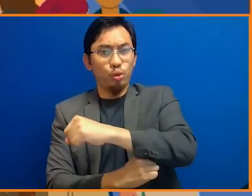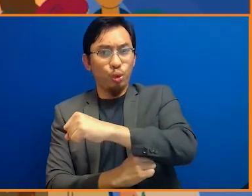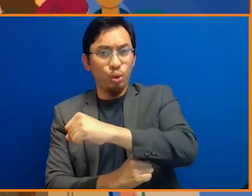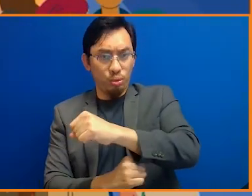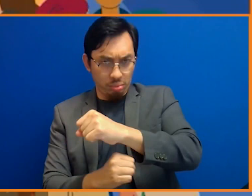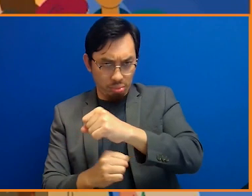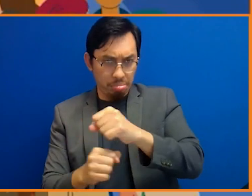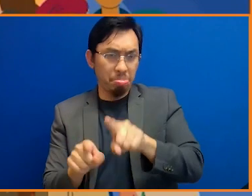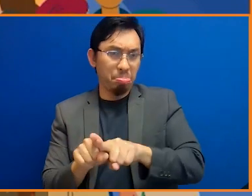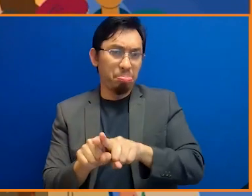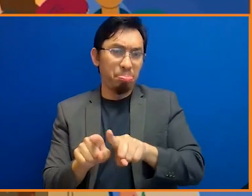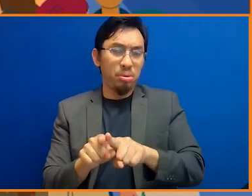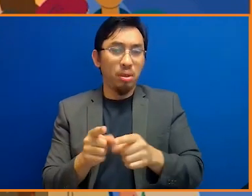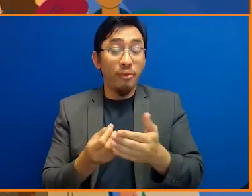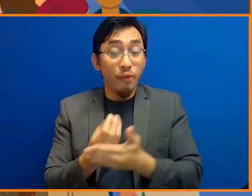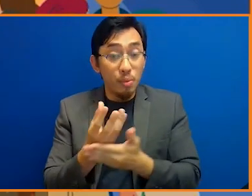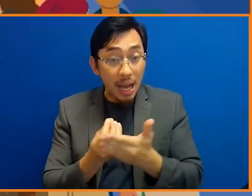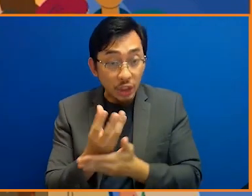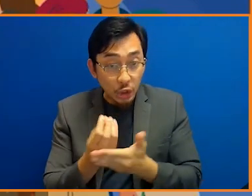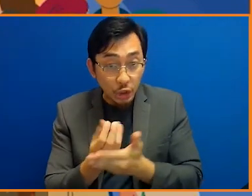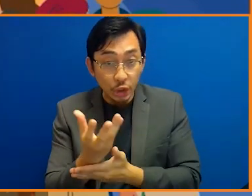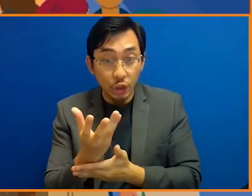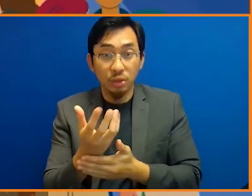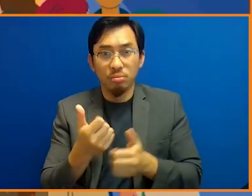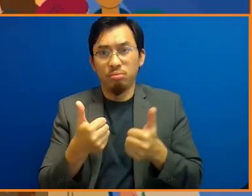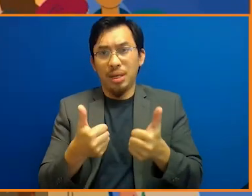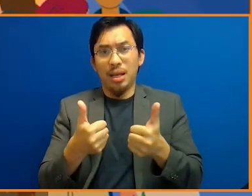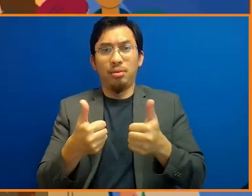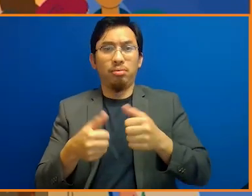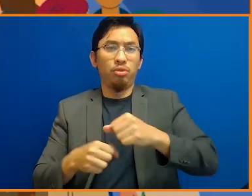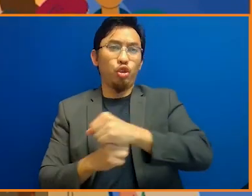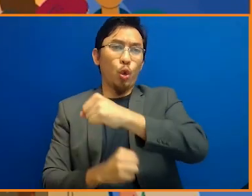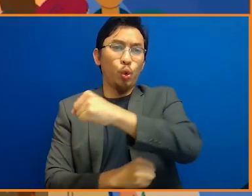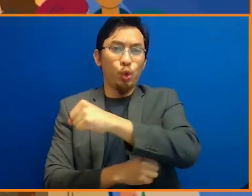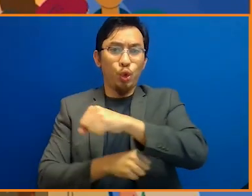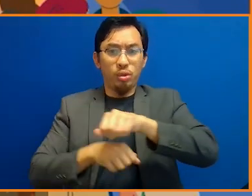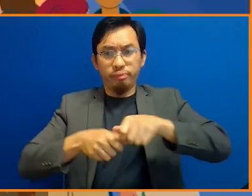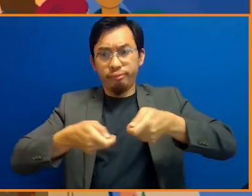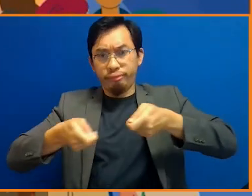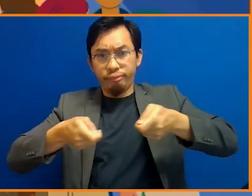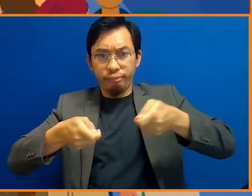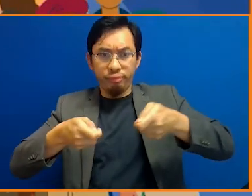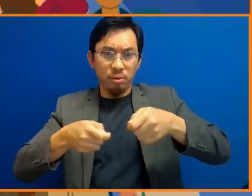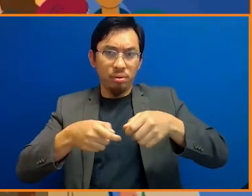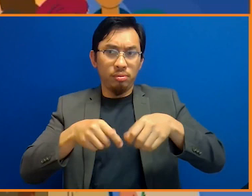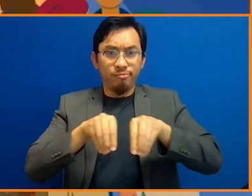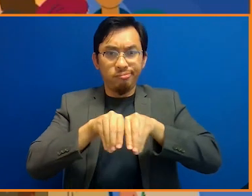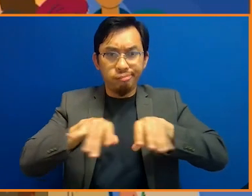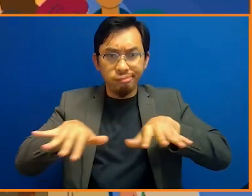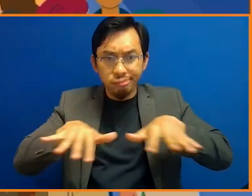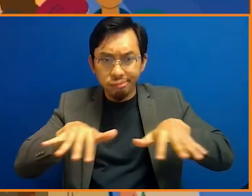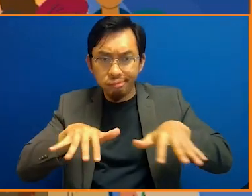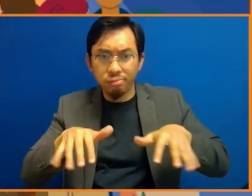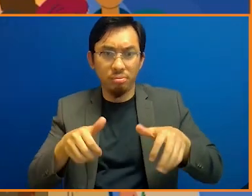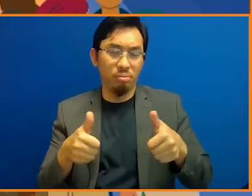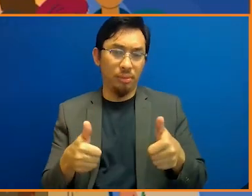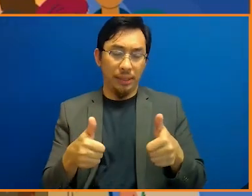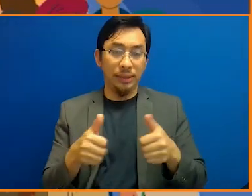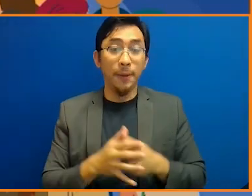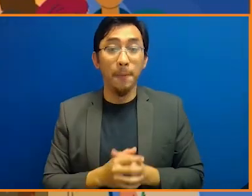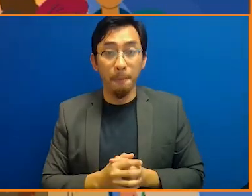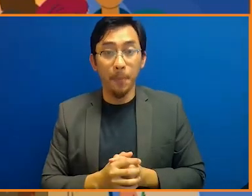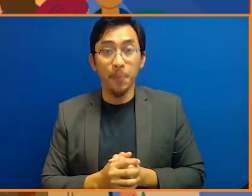structures as well. So just for information, so we have several structures in Japan. As you